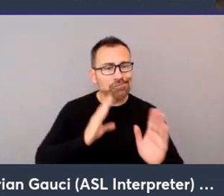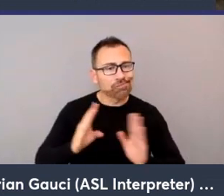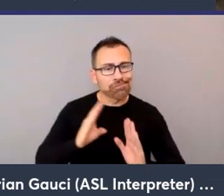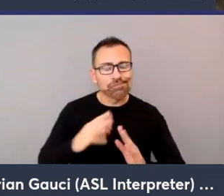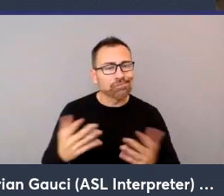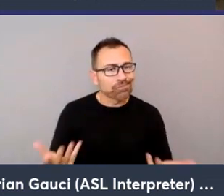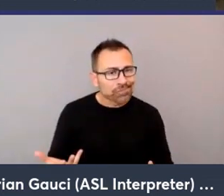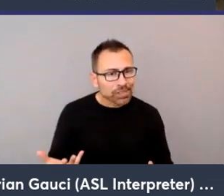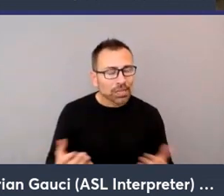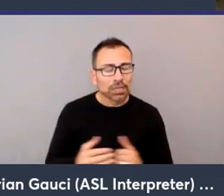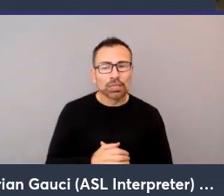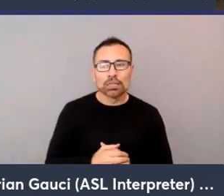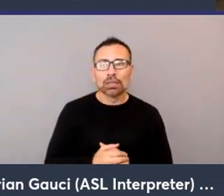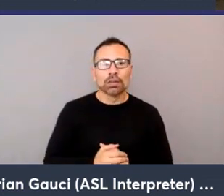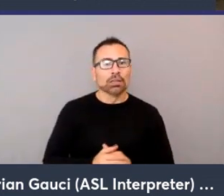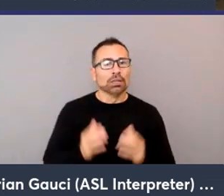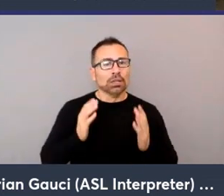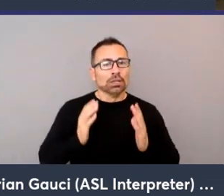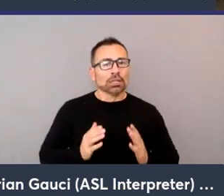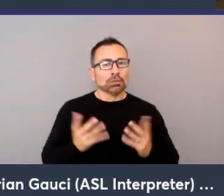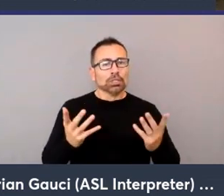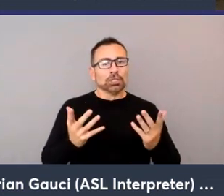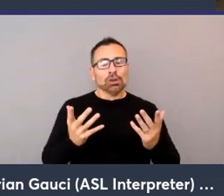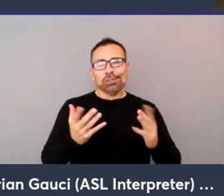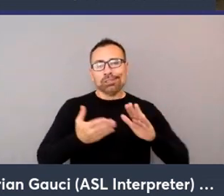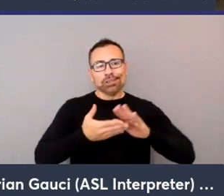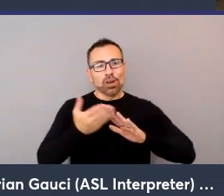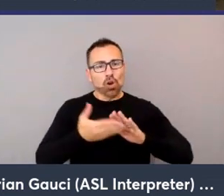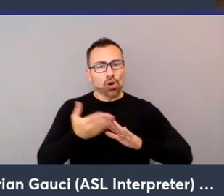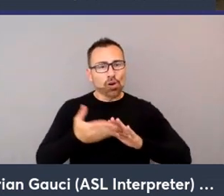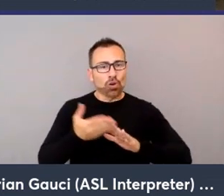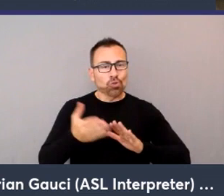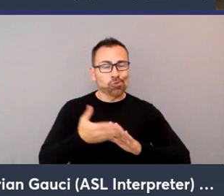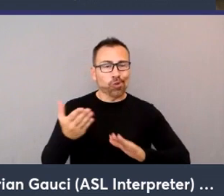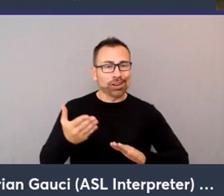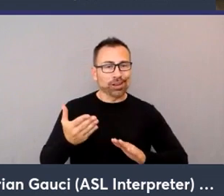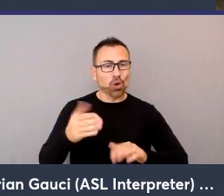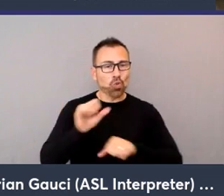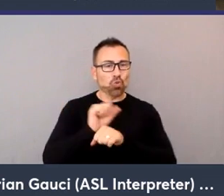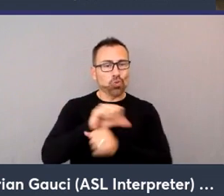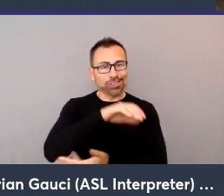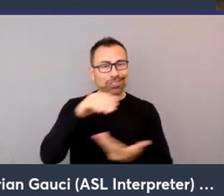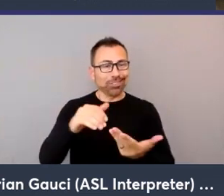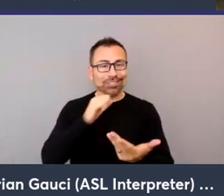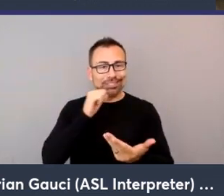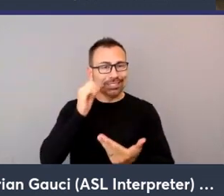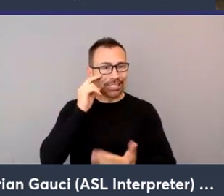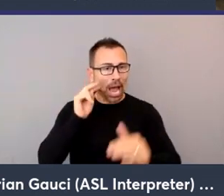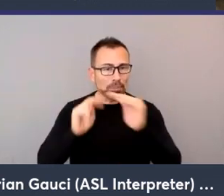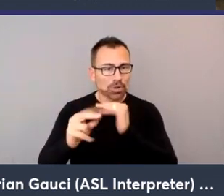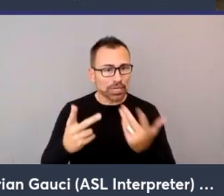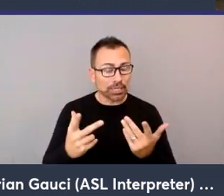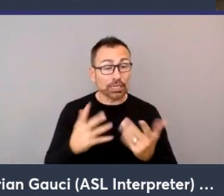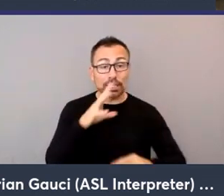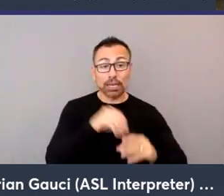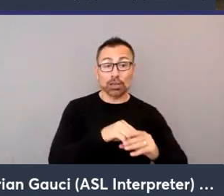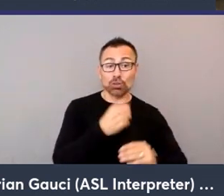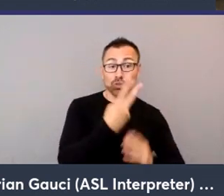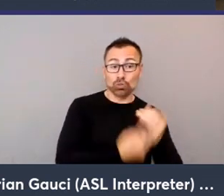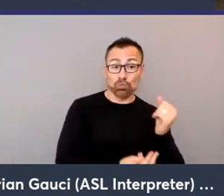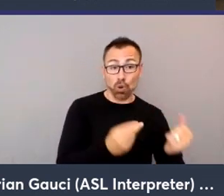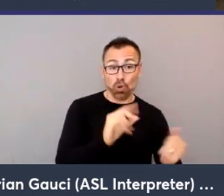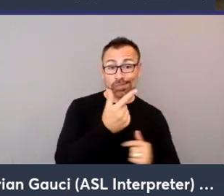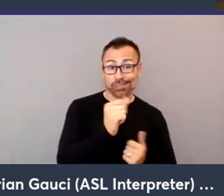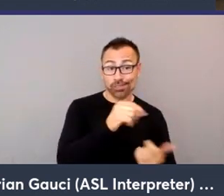right? And the customers are running unpredictable workloads sometimes. And that applies both to log analytics. Suddenly, if you see